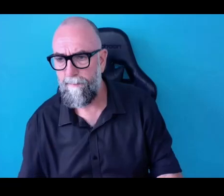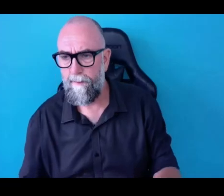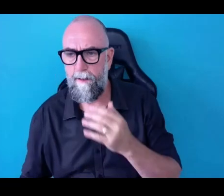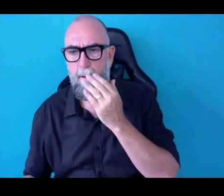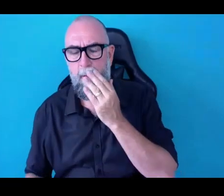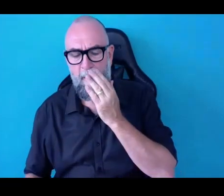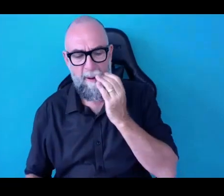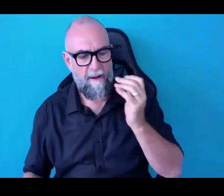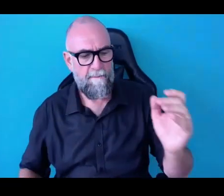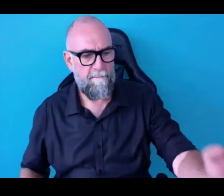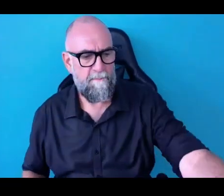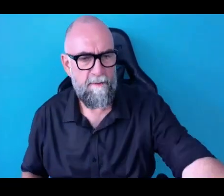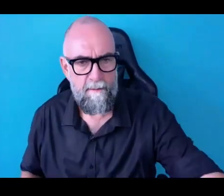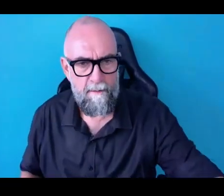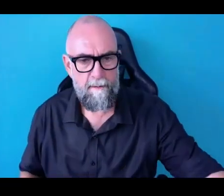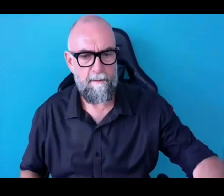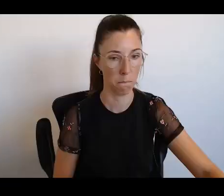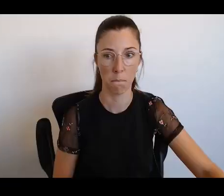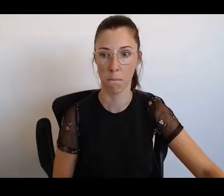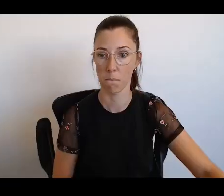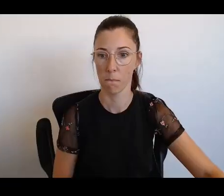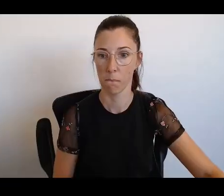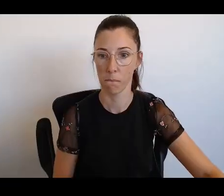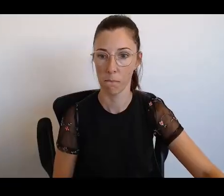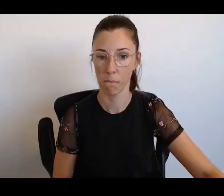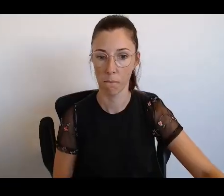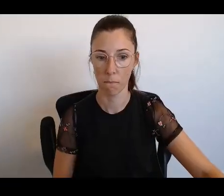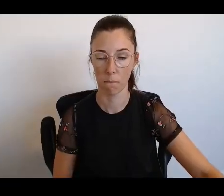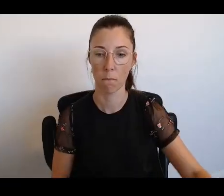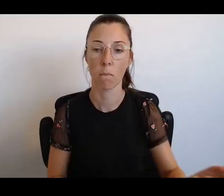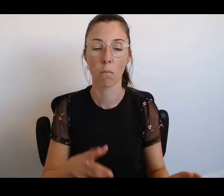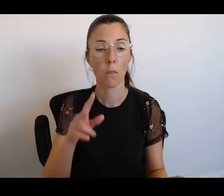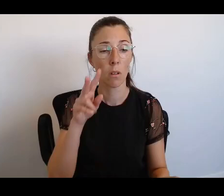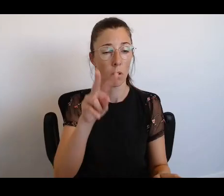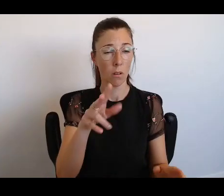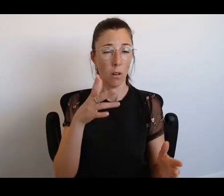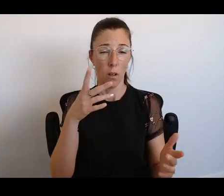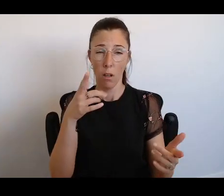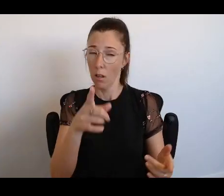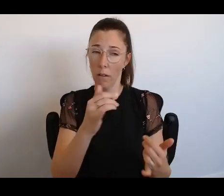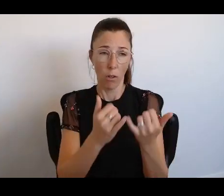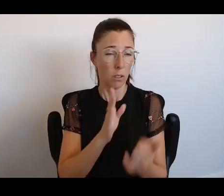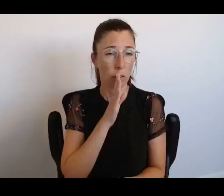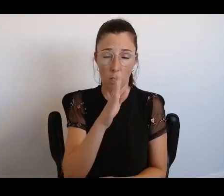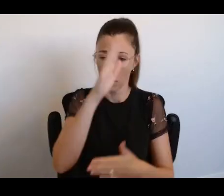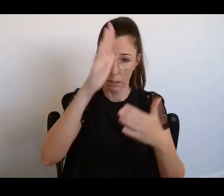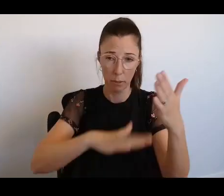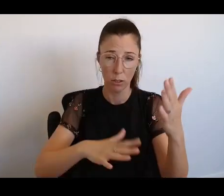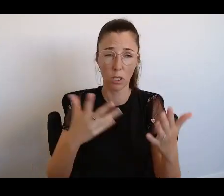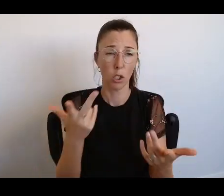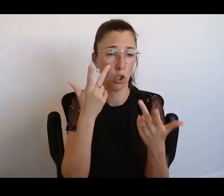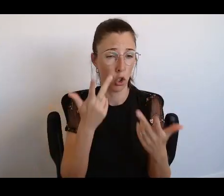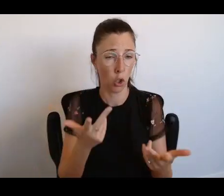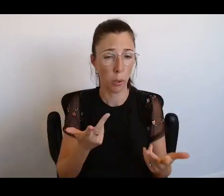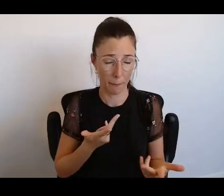seeing these young men was both a sad yet poignant experience because it reinforced my feelings that as Aboriginal men,